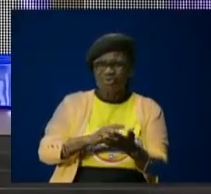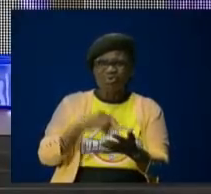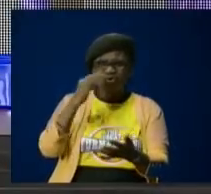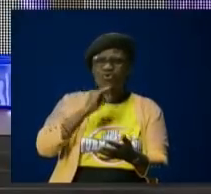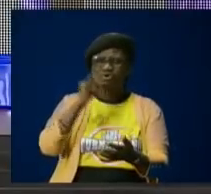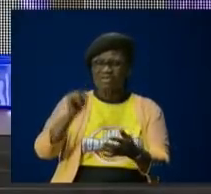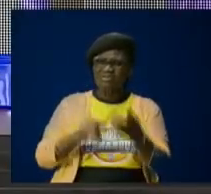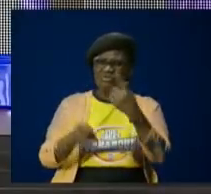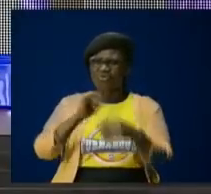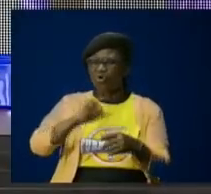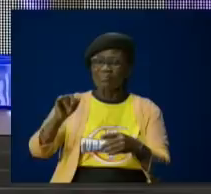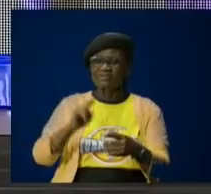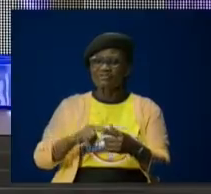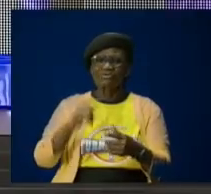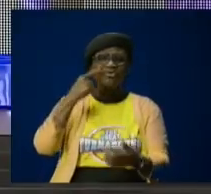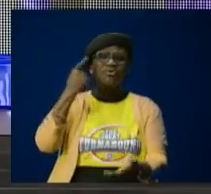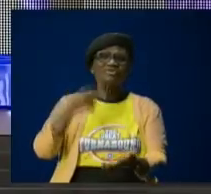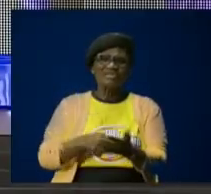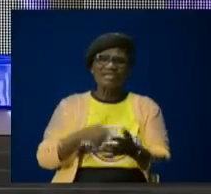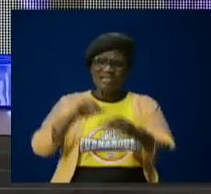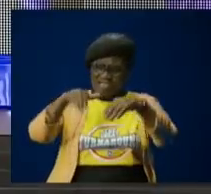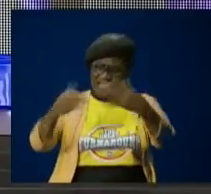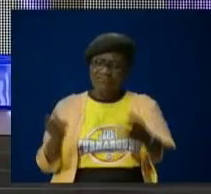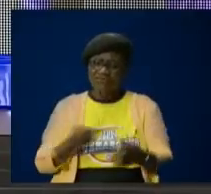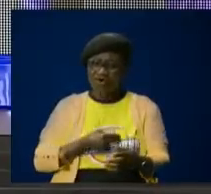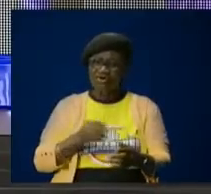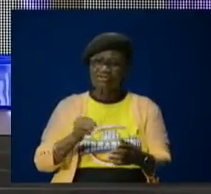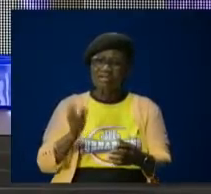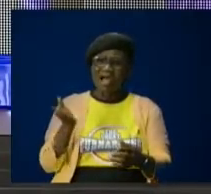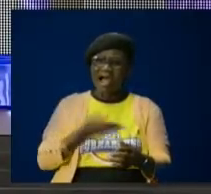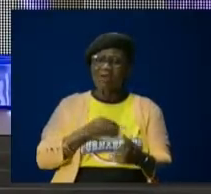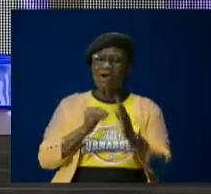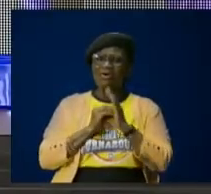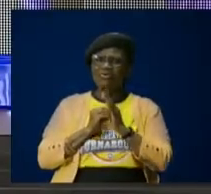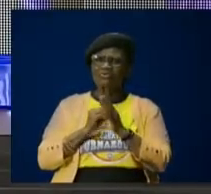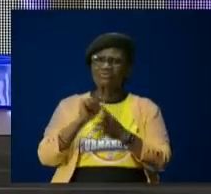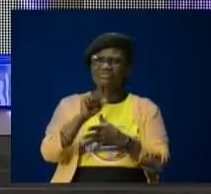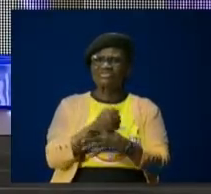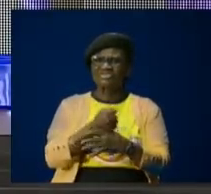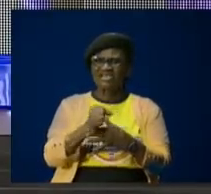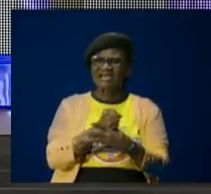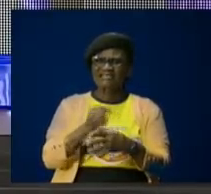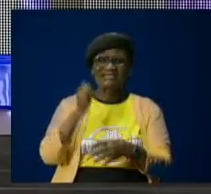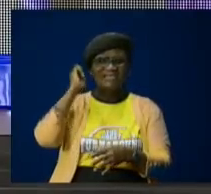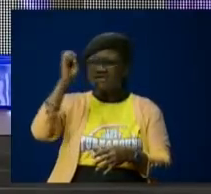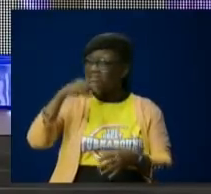Give us our own share. And he said, but I can't do this.